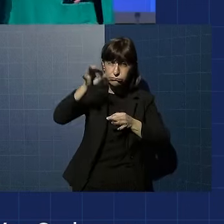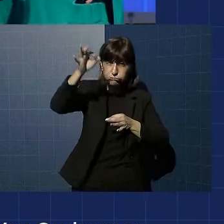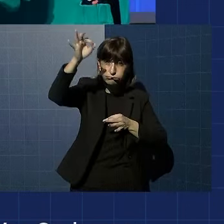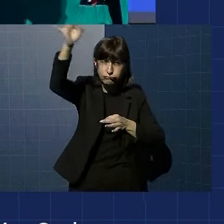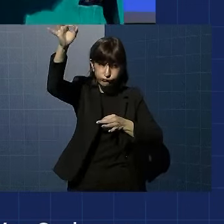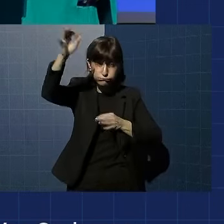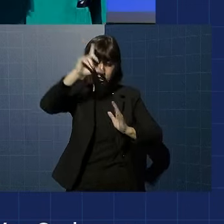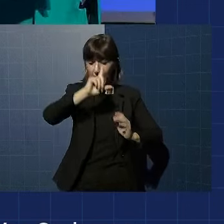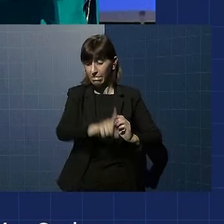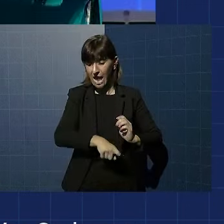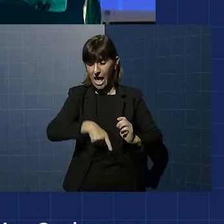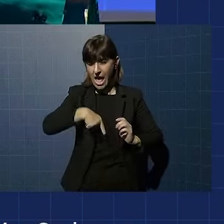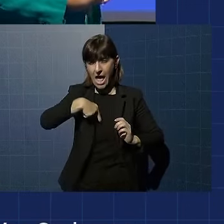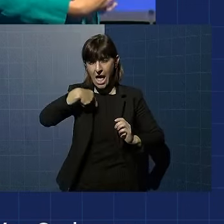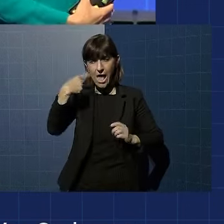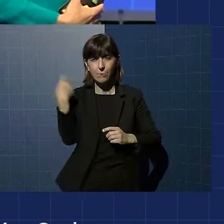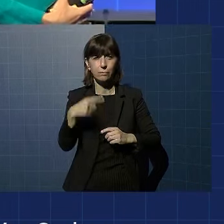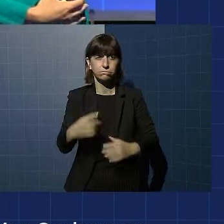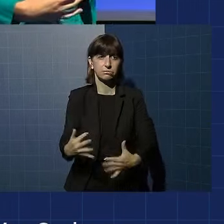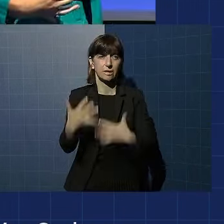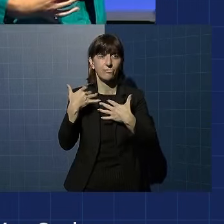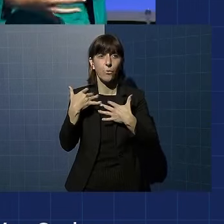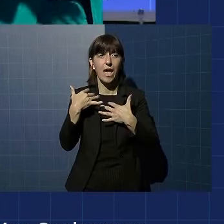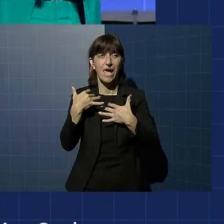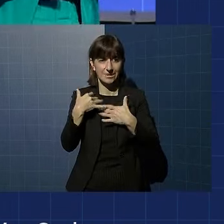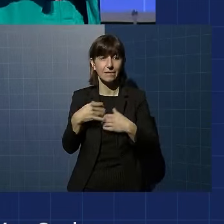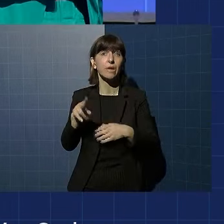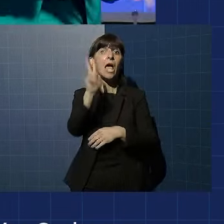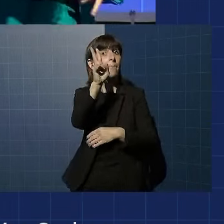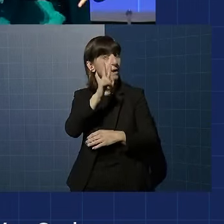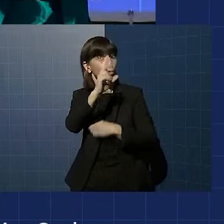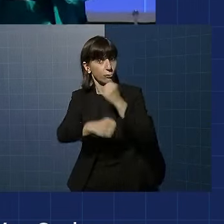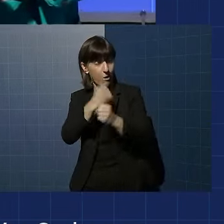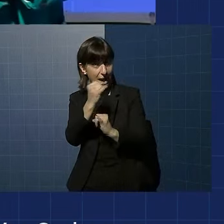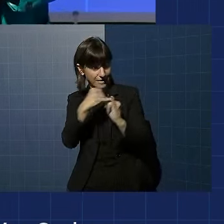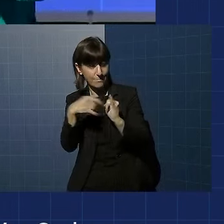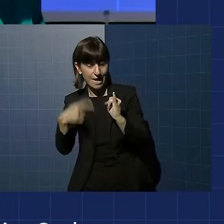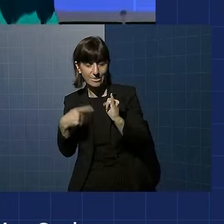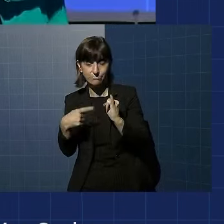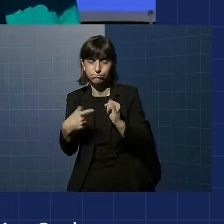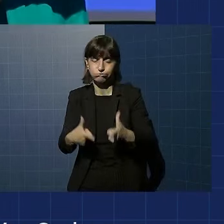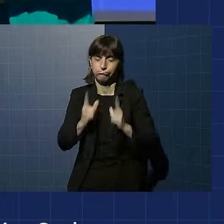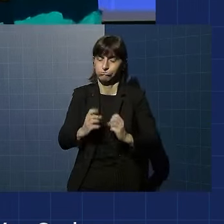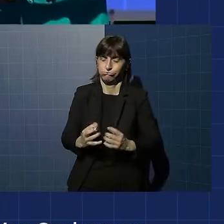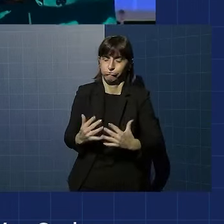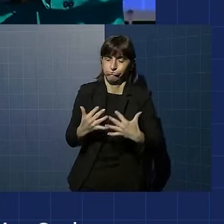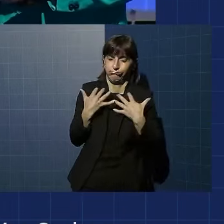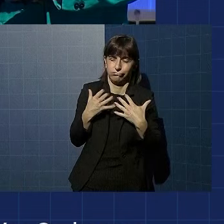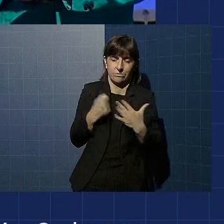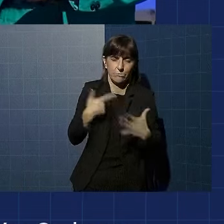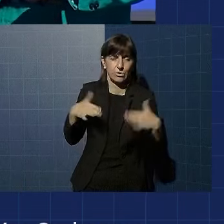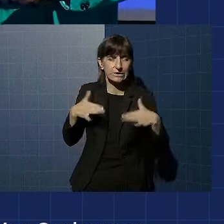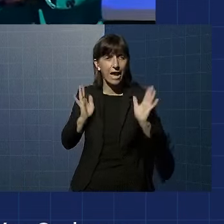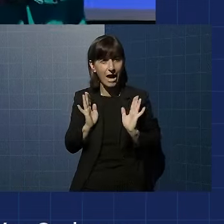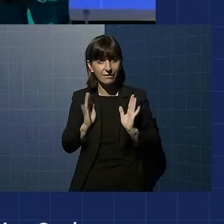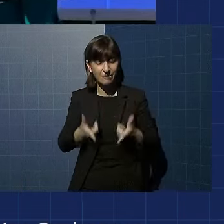This brings me to the physiological changes. And I'm just going to focus on some. But from the image, you can already see